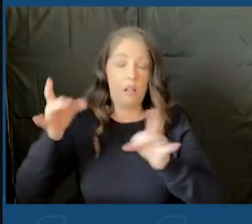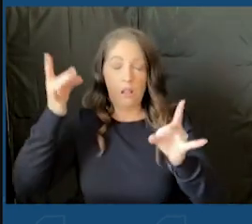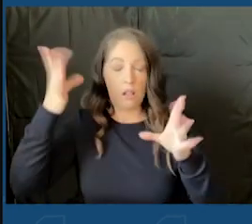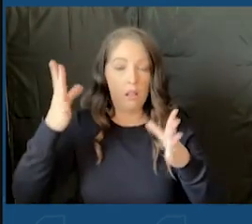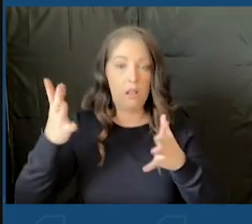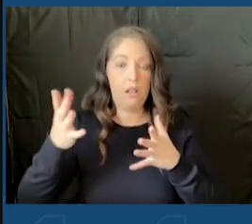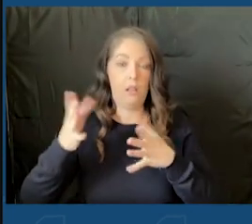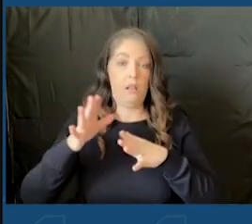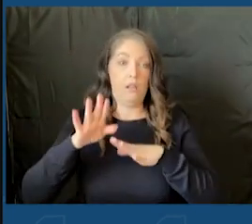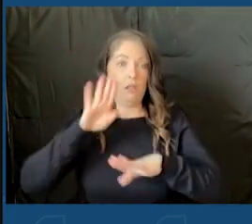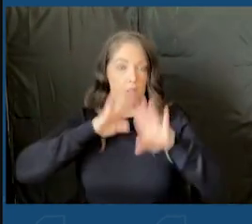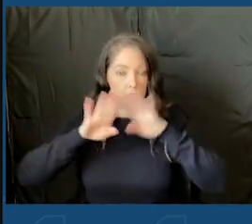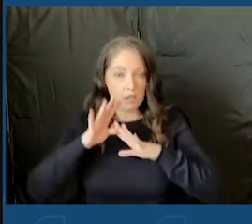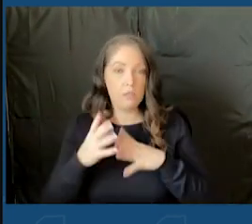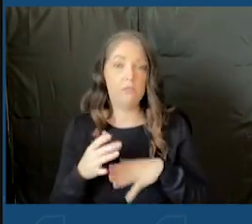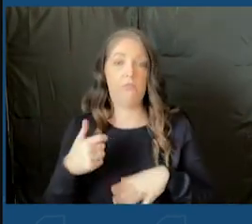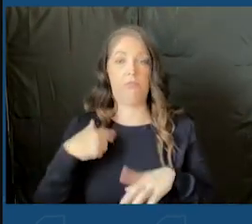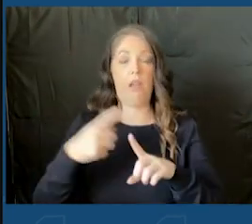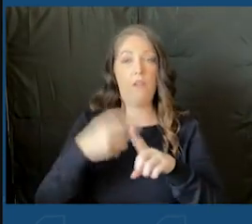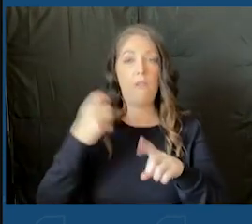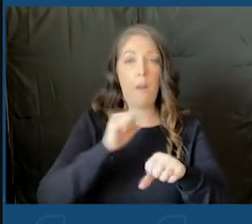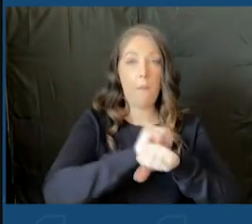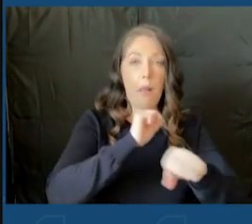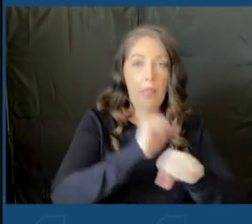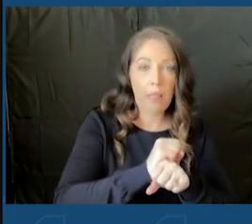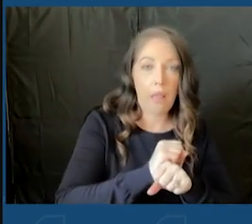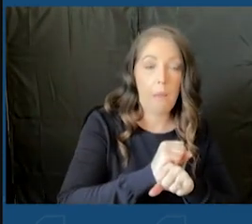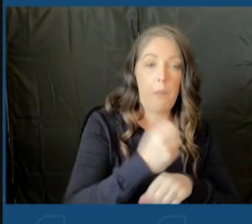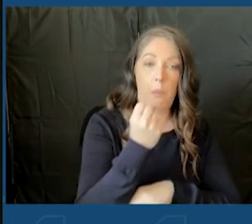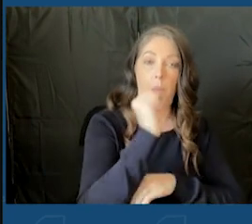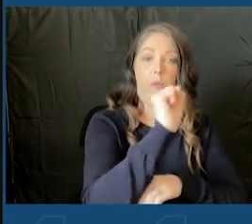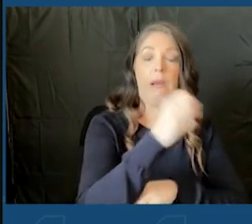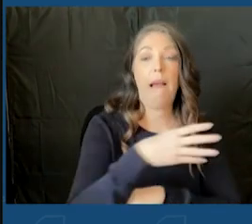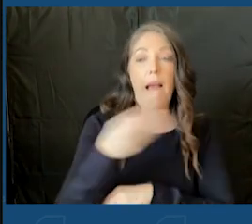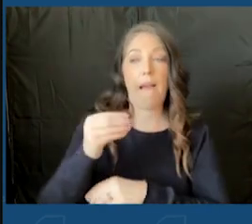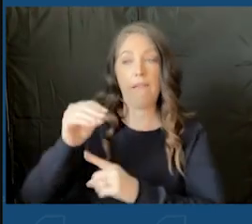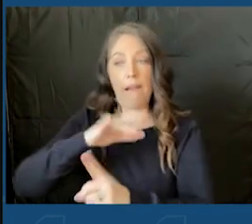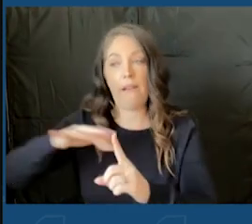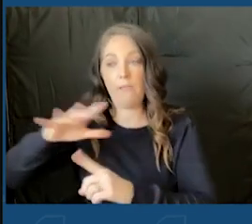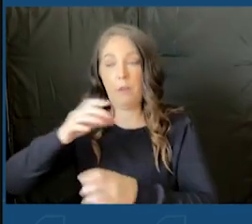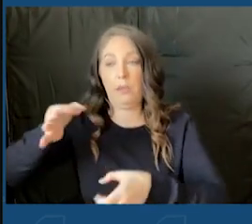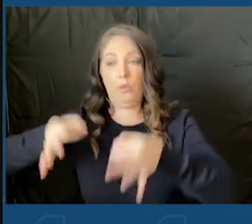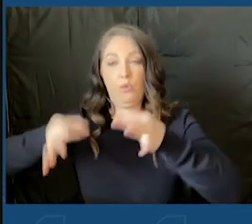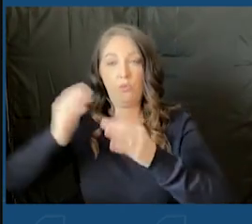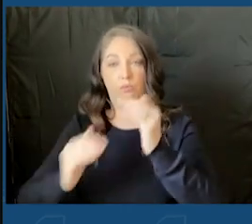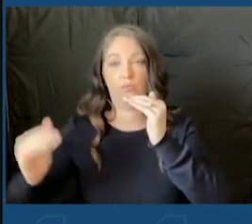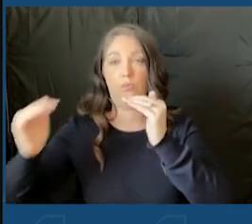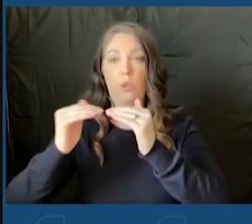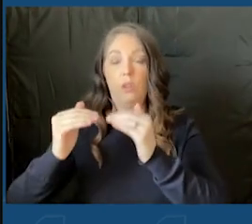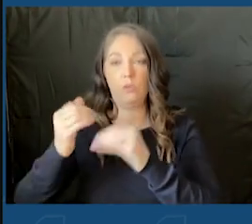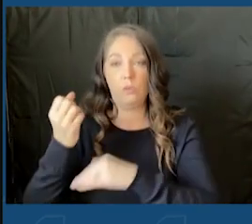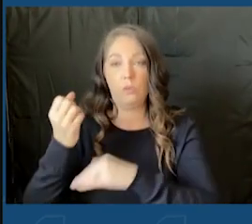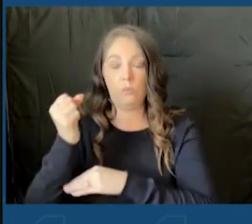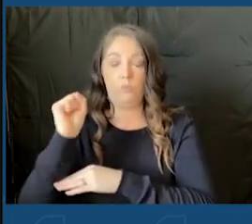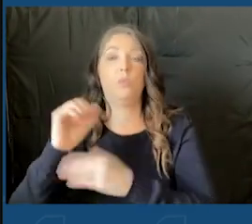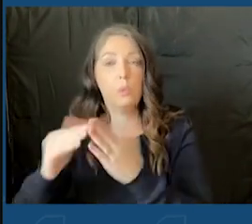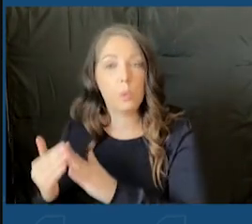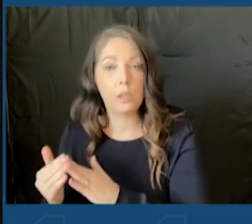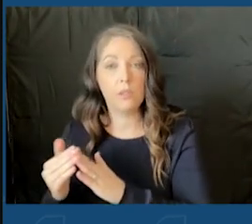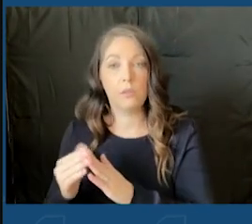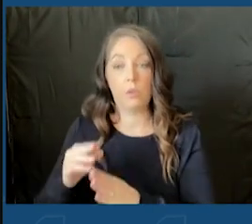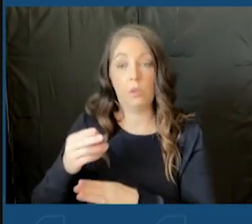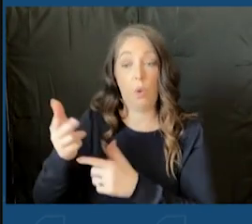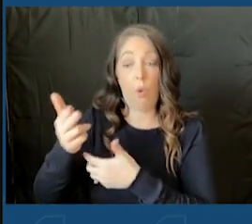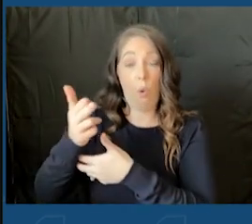labor movement and an environmental justice community. When Hurricane Ida hit in September of last